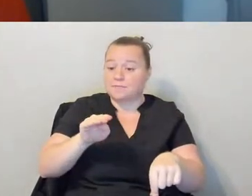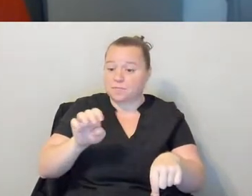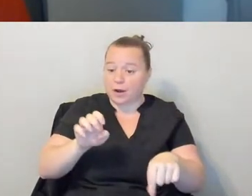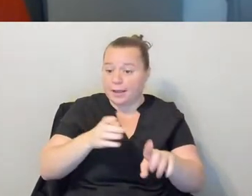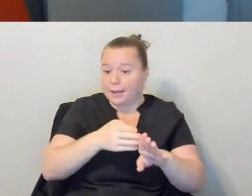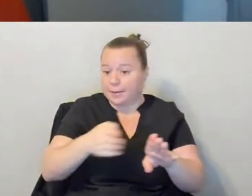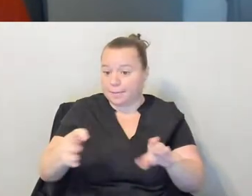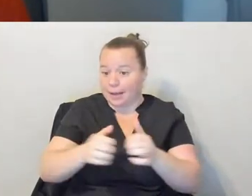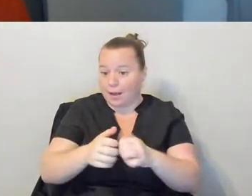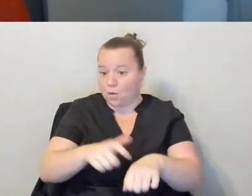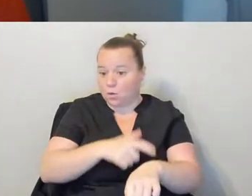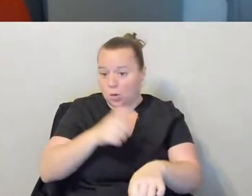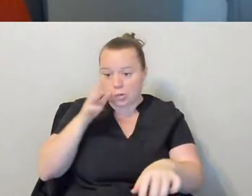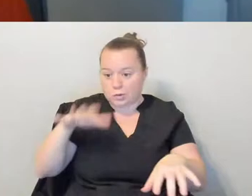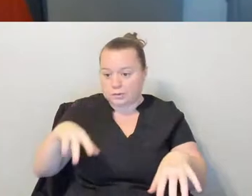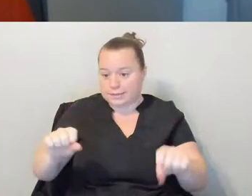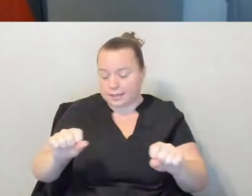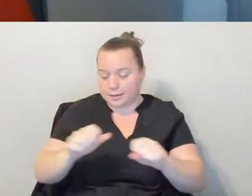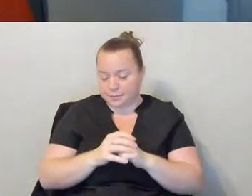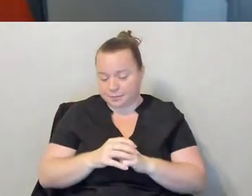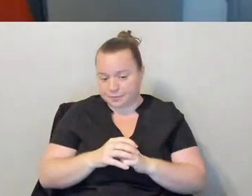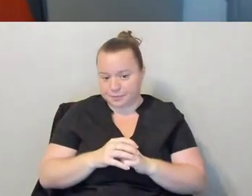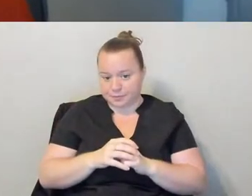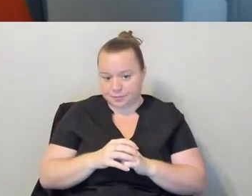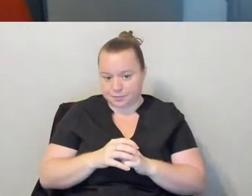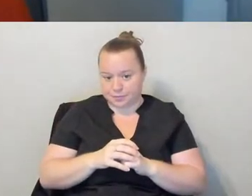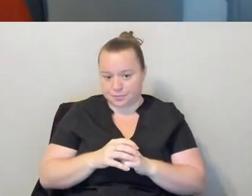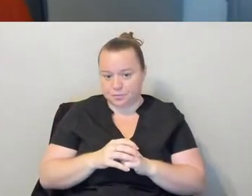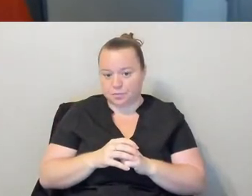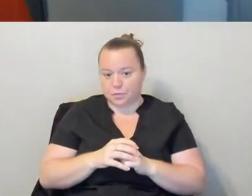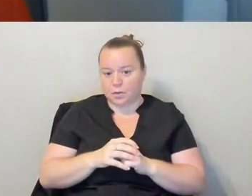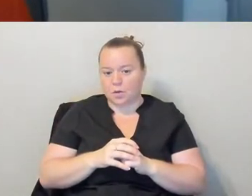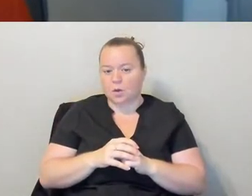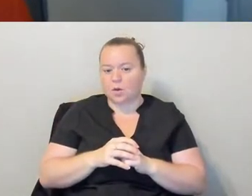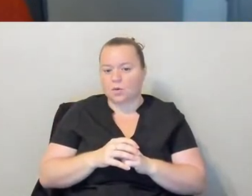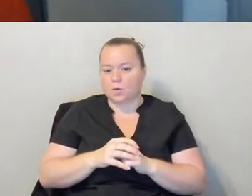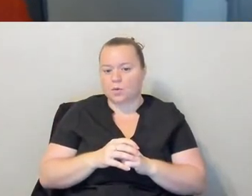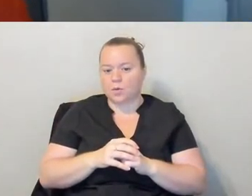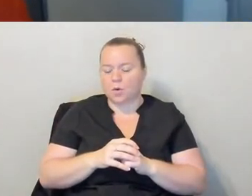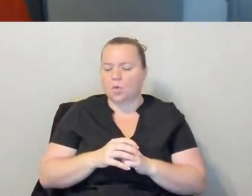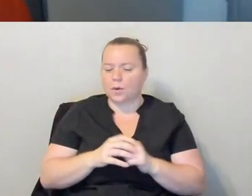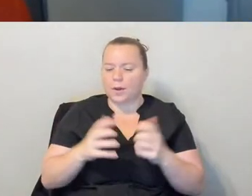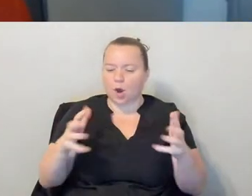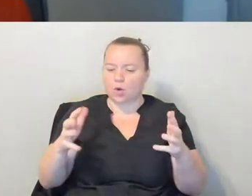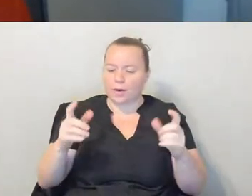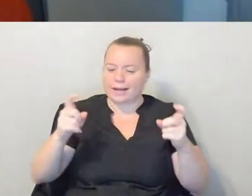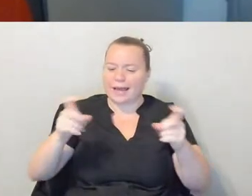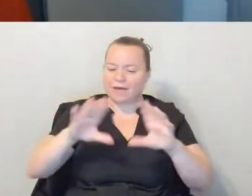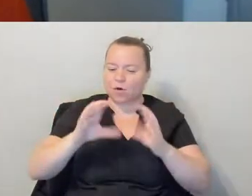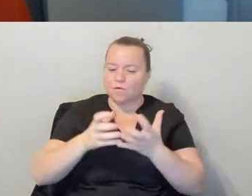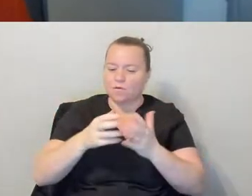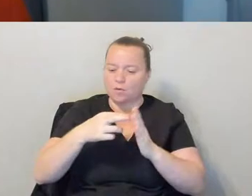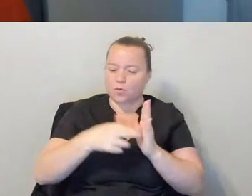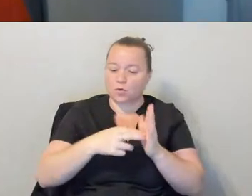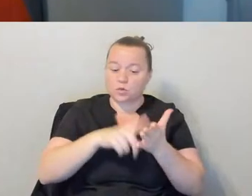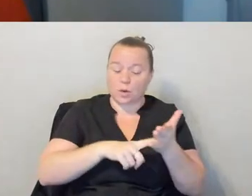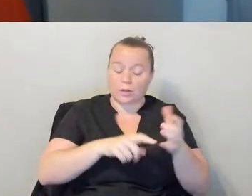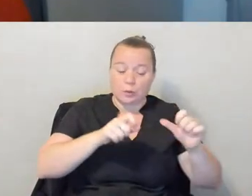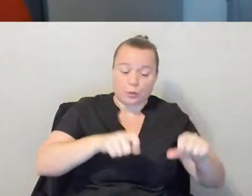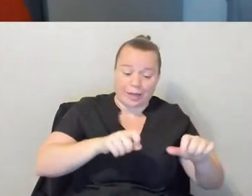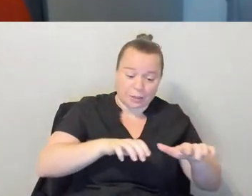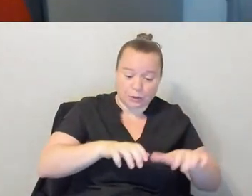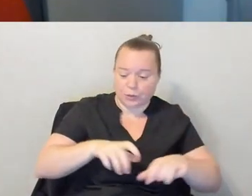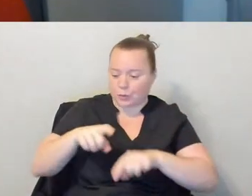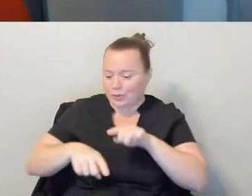Therefore, there is already a jacket for what member states can do or cannot do. And in this